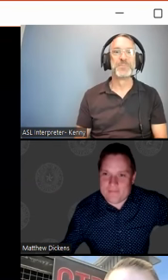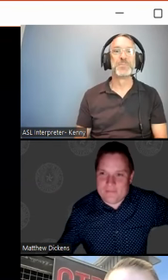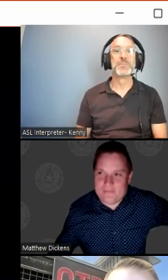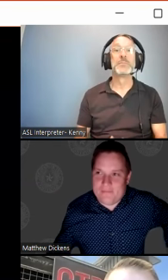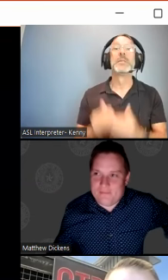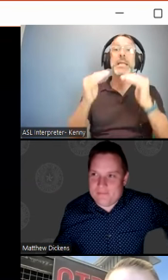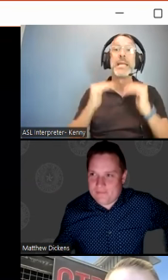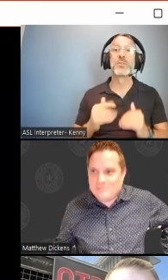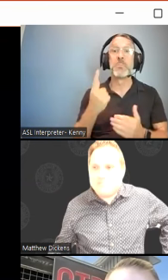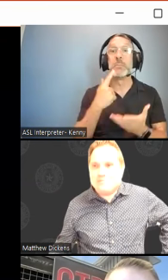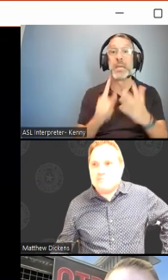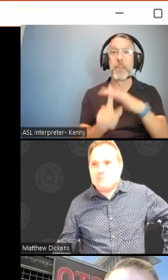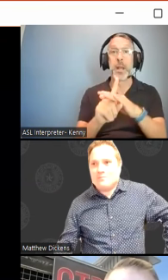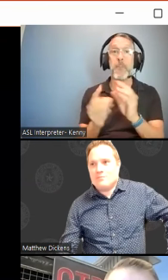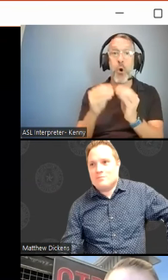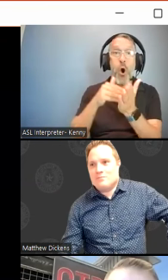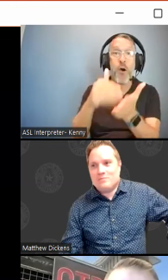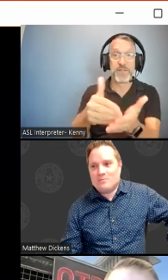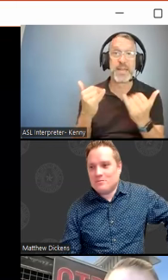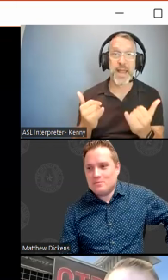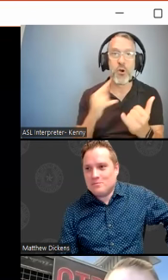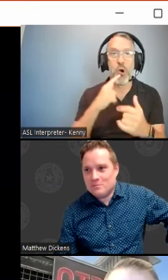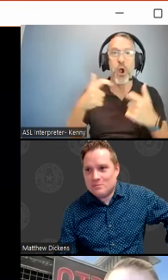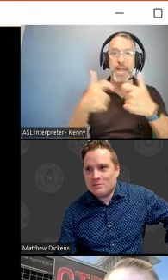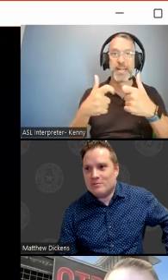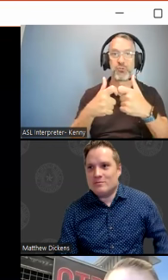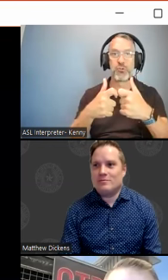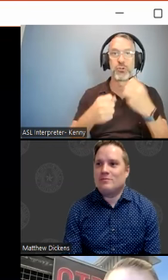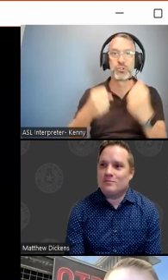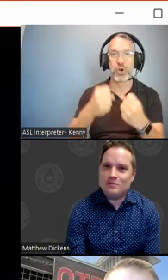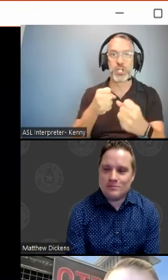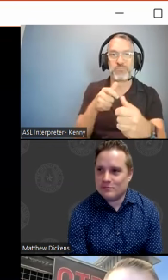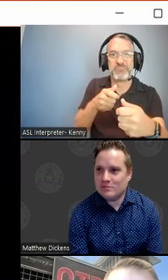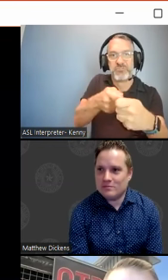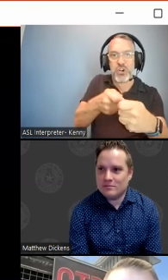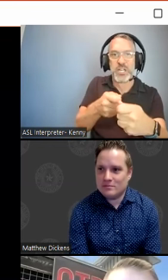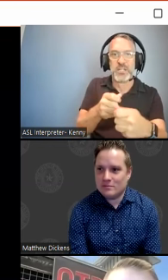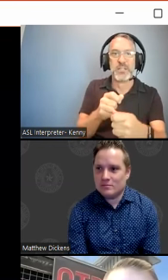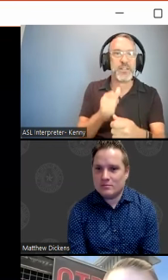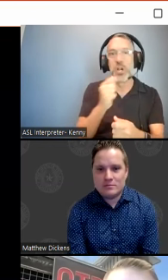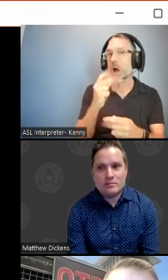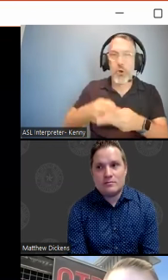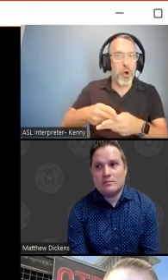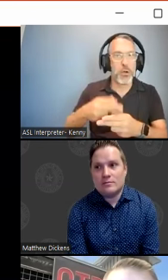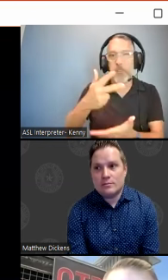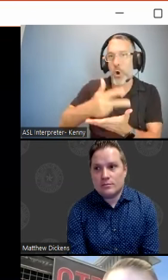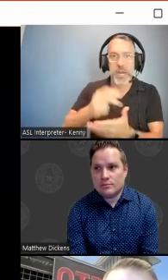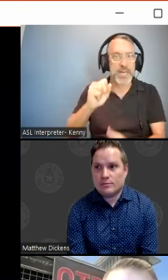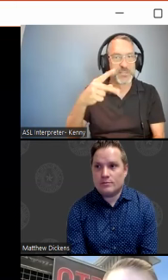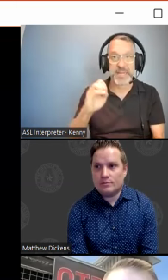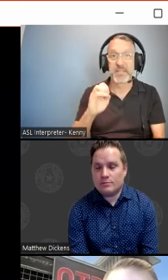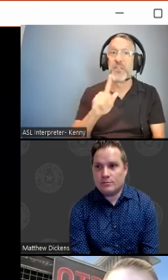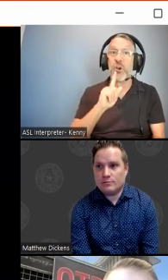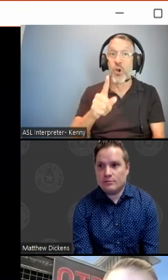Next one that may be coming up more often now are electrical vehicle charging spaces. These are not considered parking spaces. They are actually